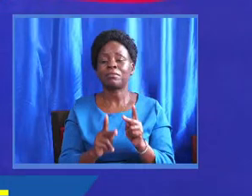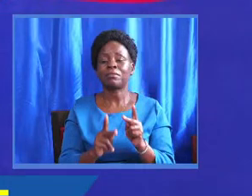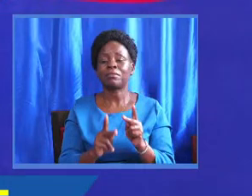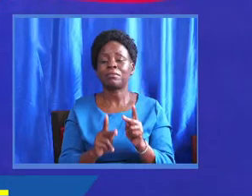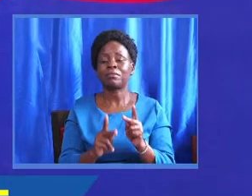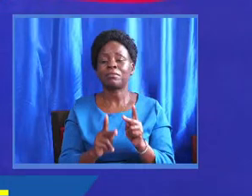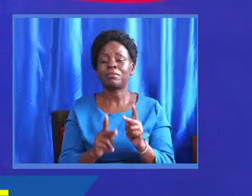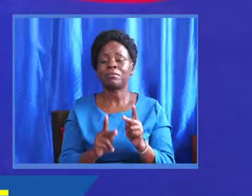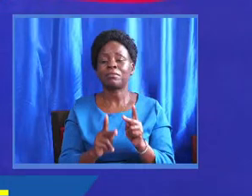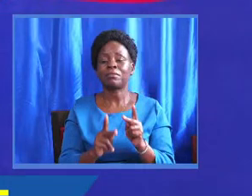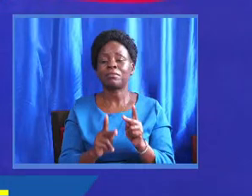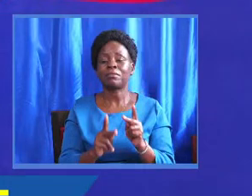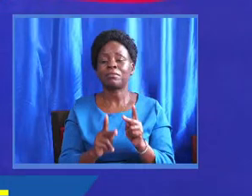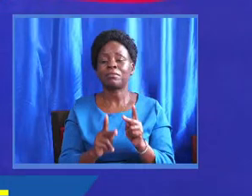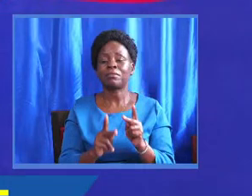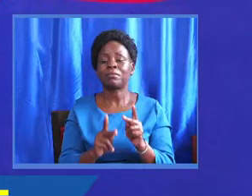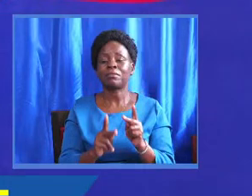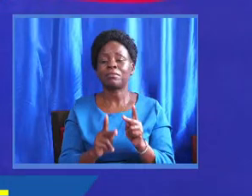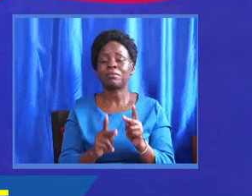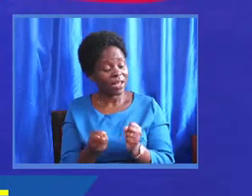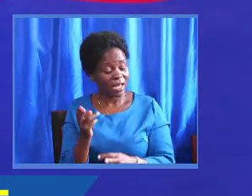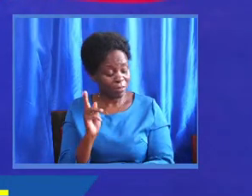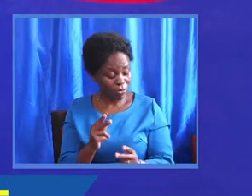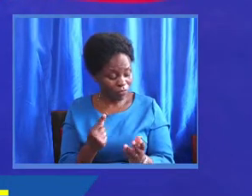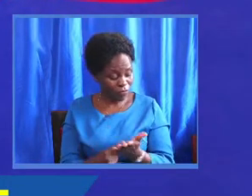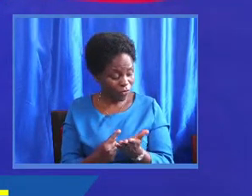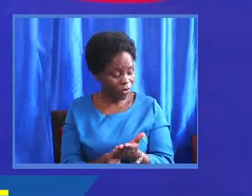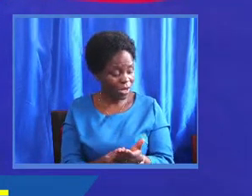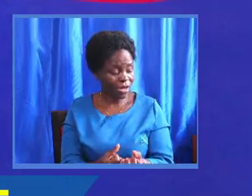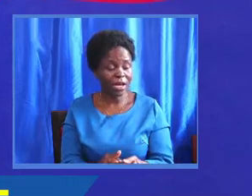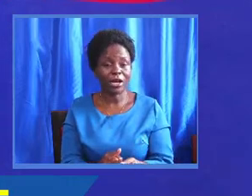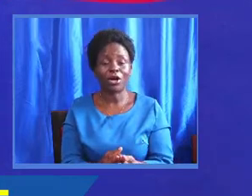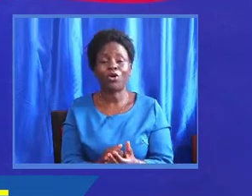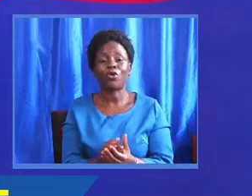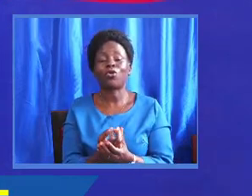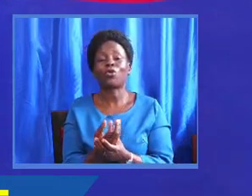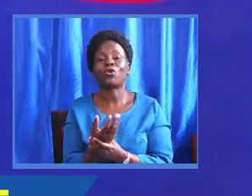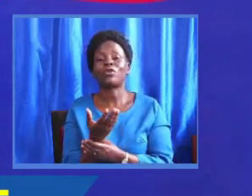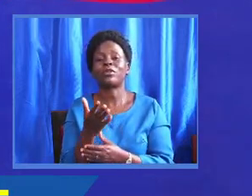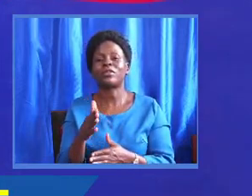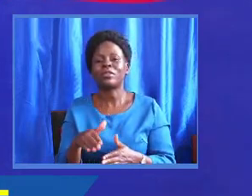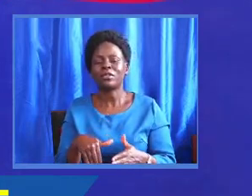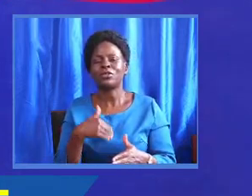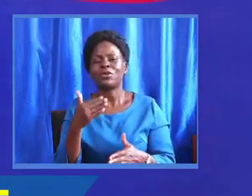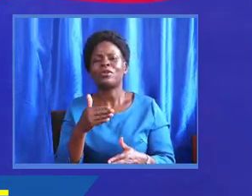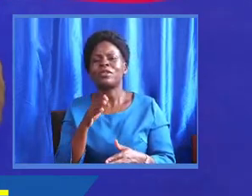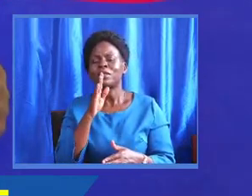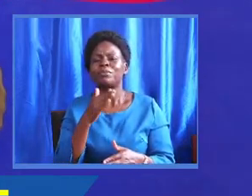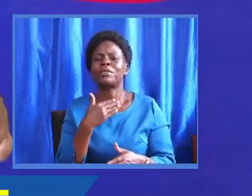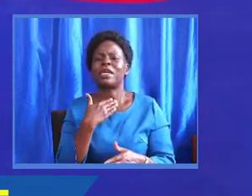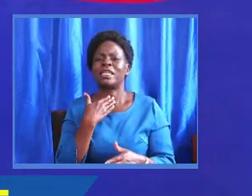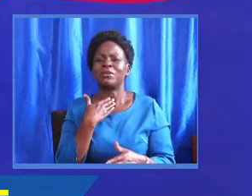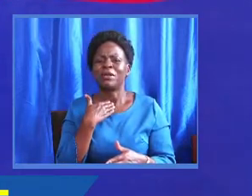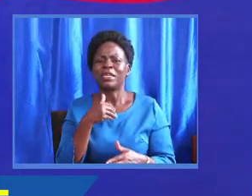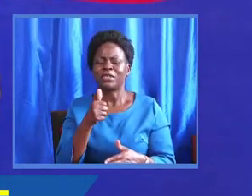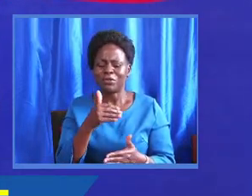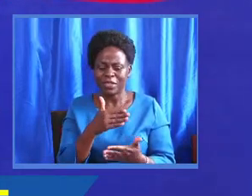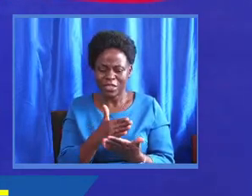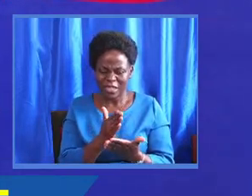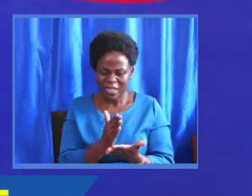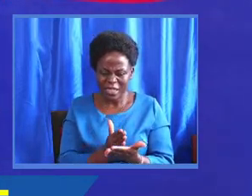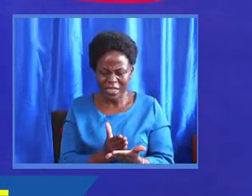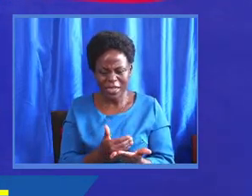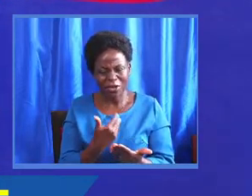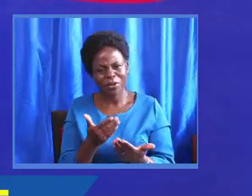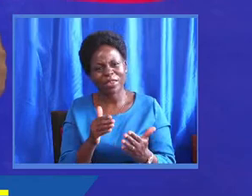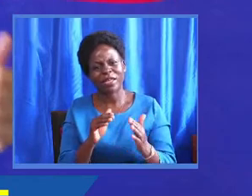And when the population of Uganda grows, there's always going to be a demand in every sector, whether it is farming